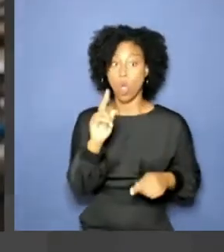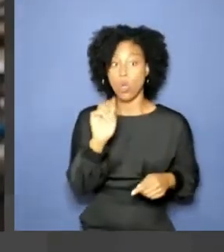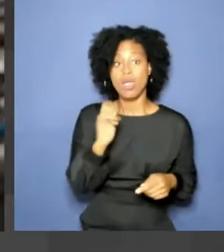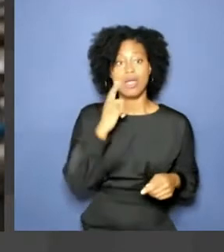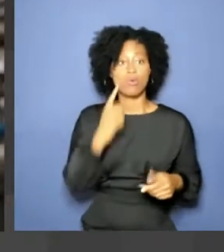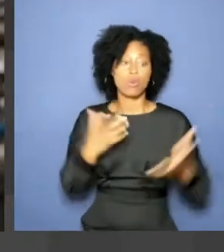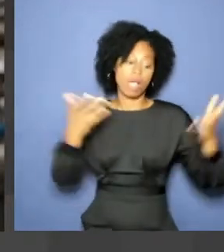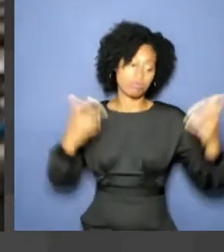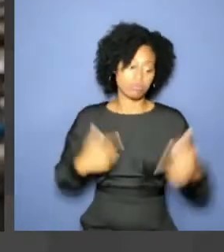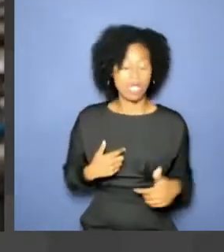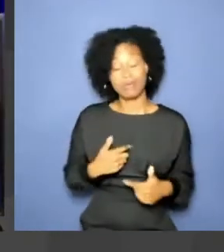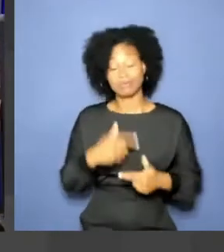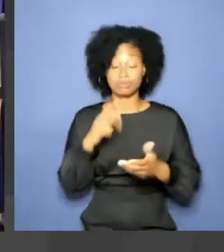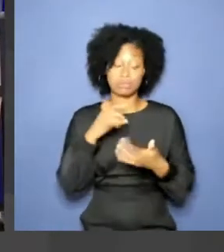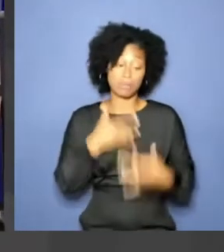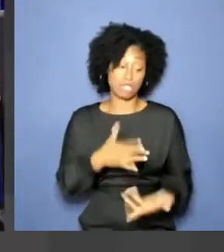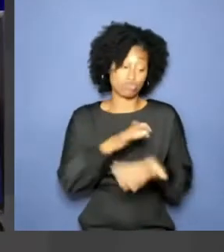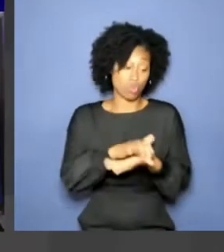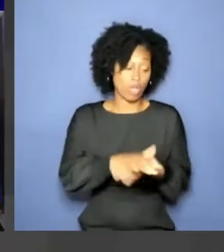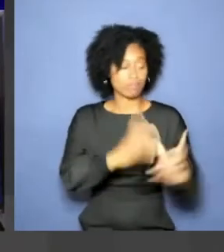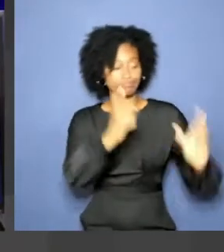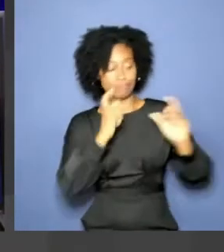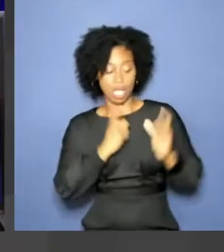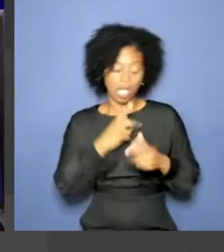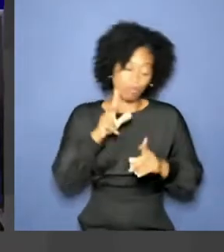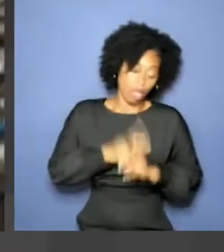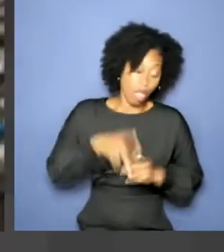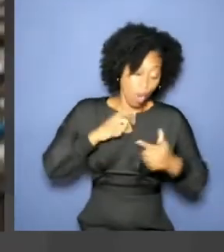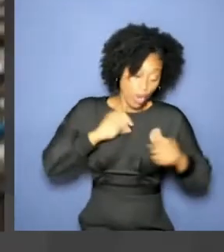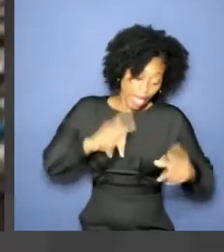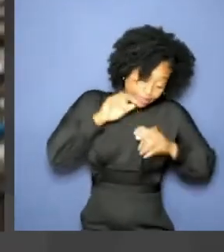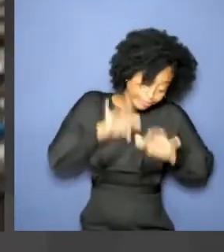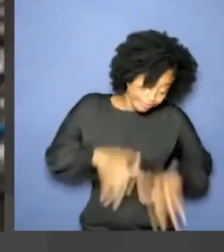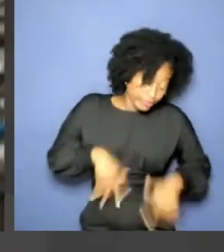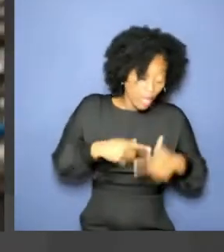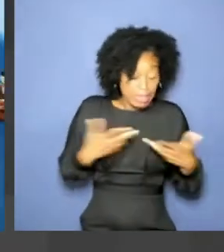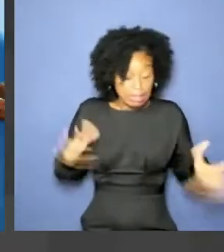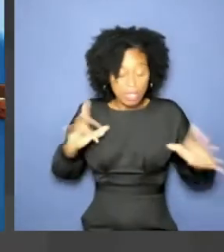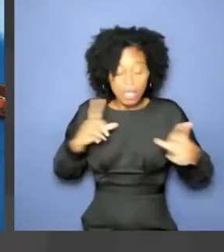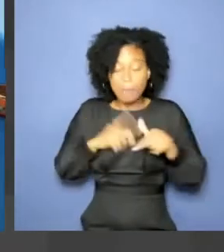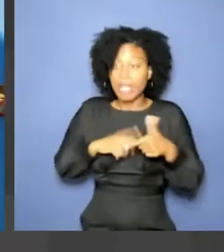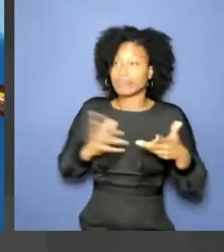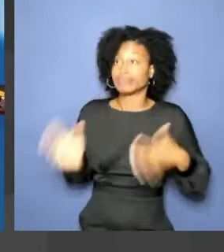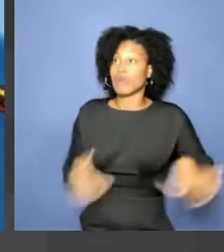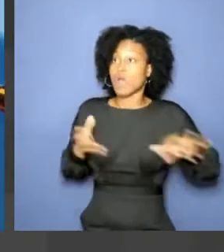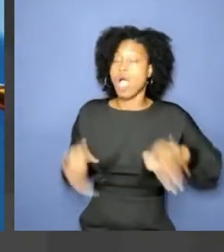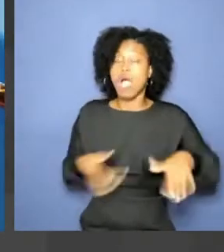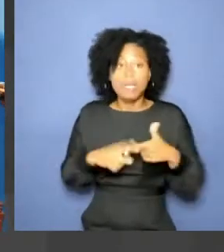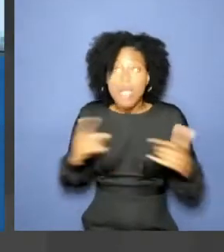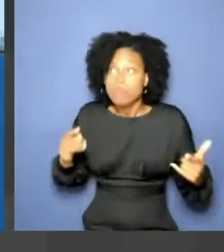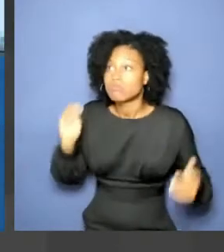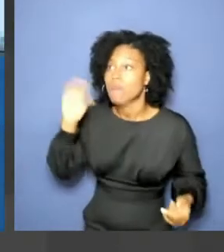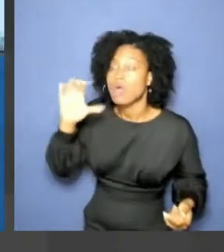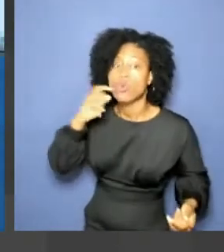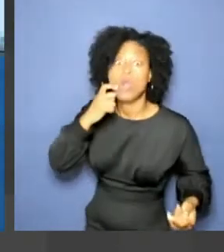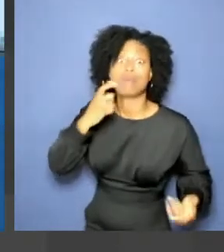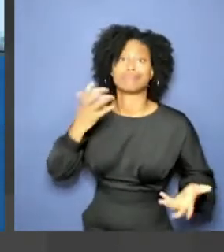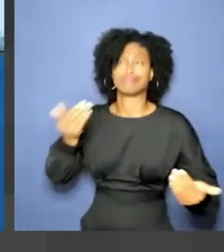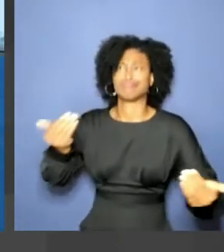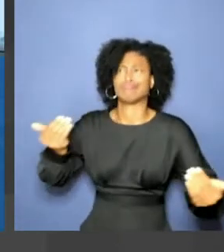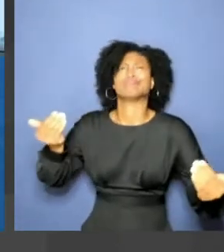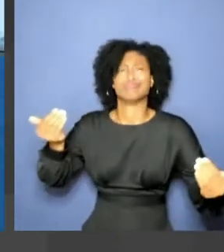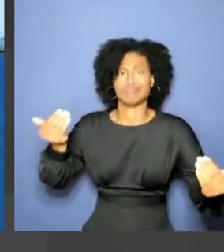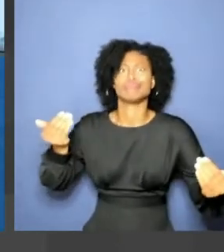go. But now it's like, blank schedule, Minecraft, yes please. This summer, students imagined